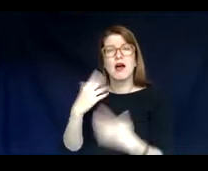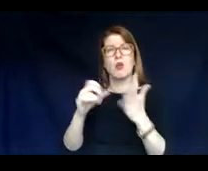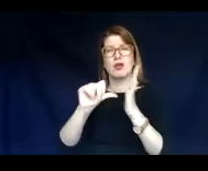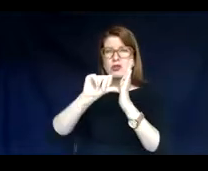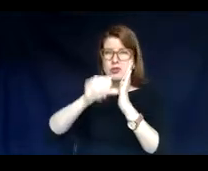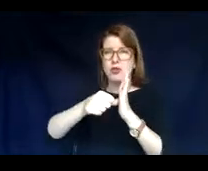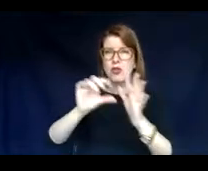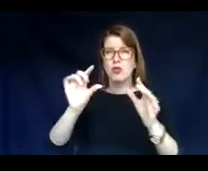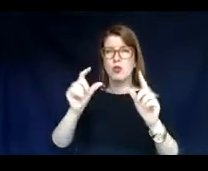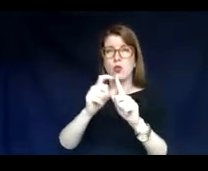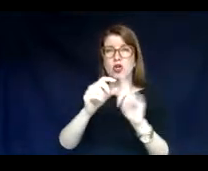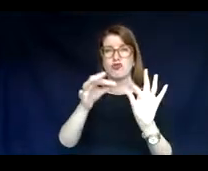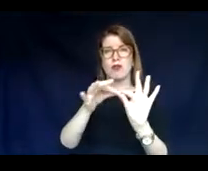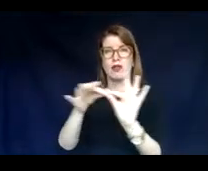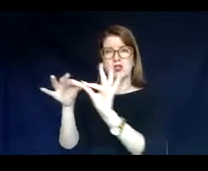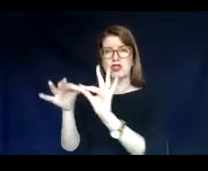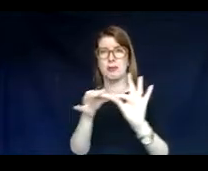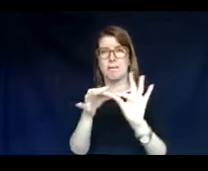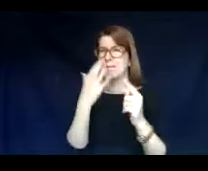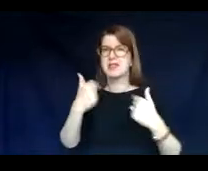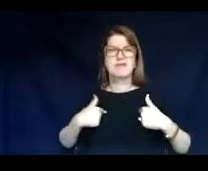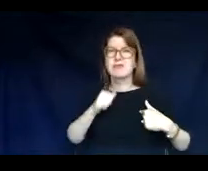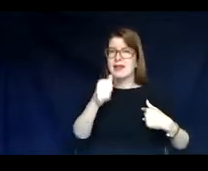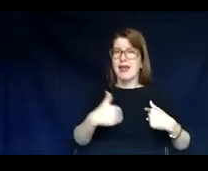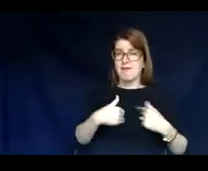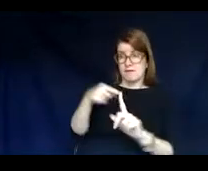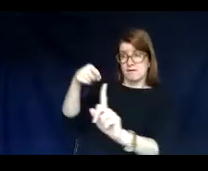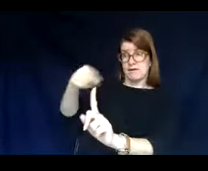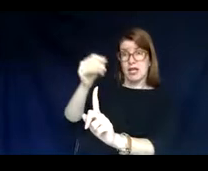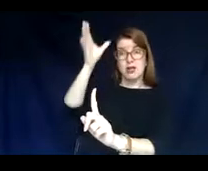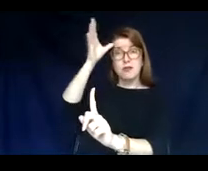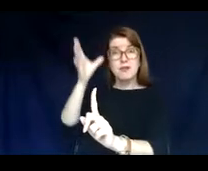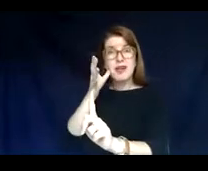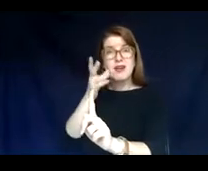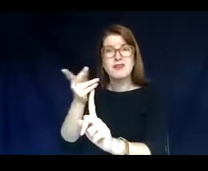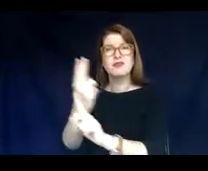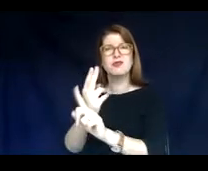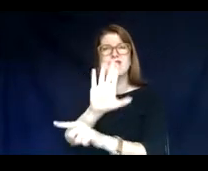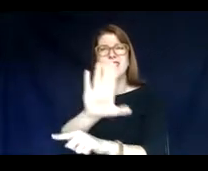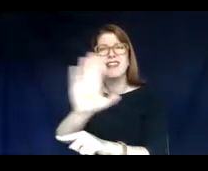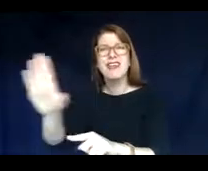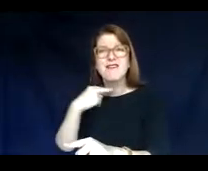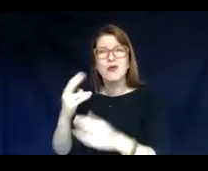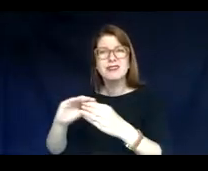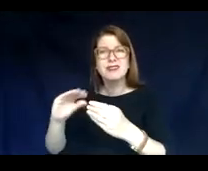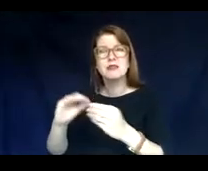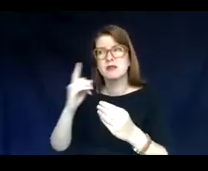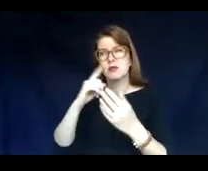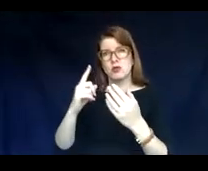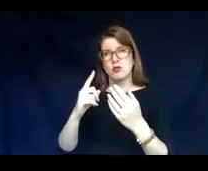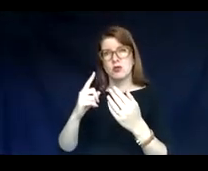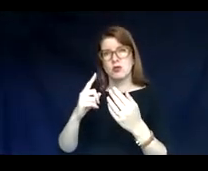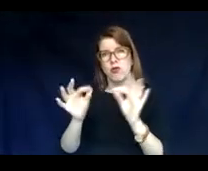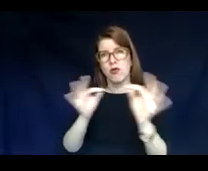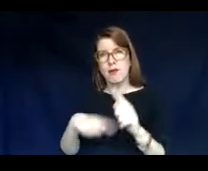word relationship because I didn't have that. She and her parents used their voices to tell me about Jesus.